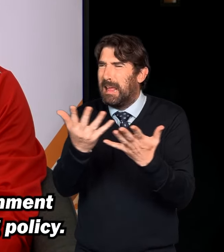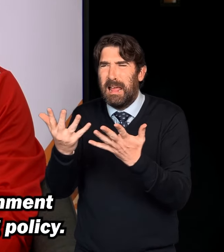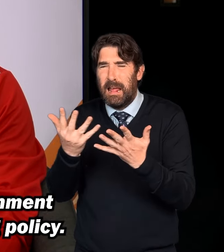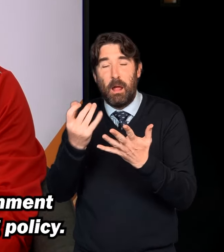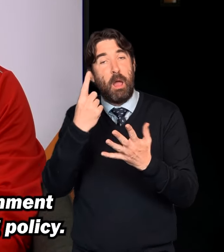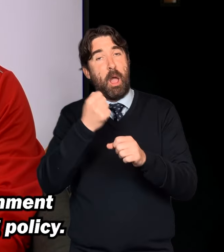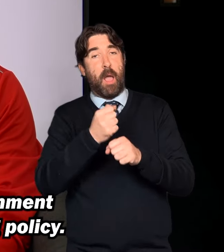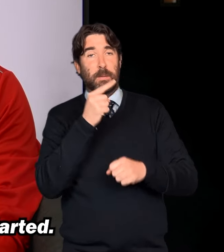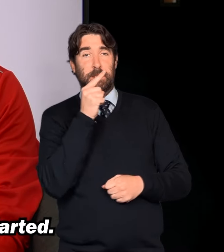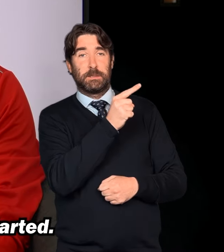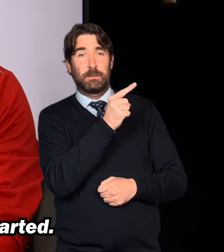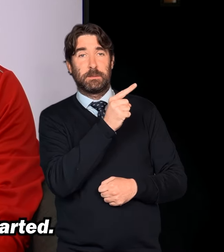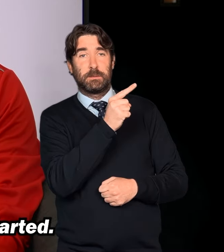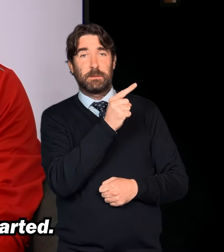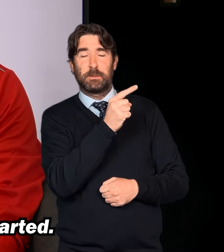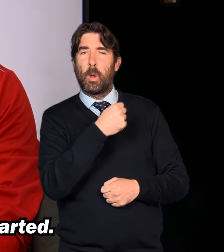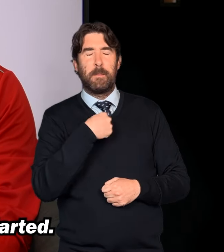funding policy.